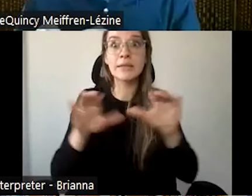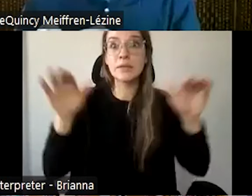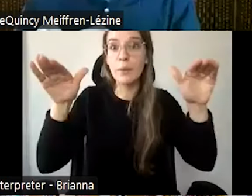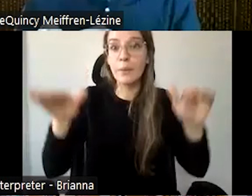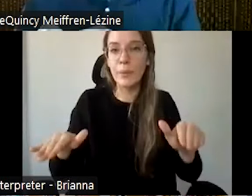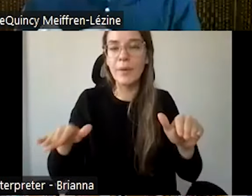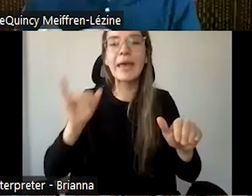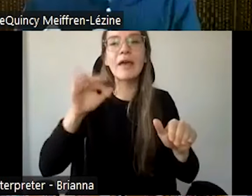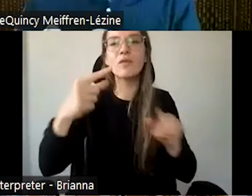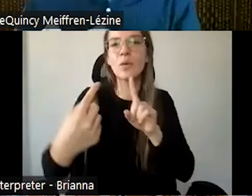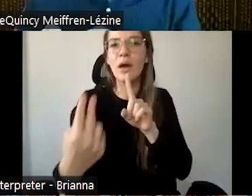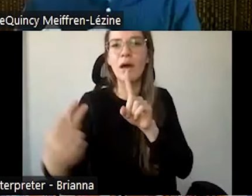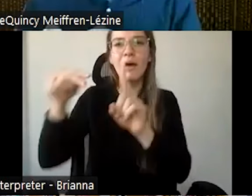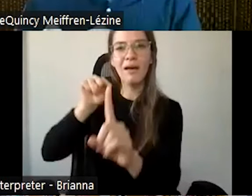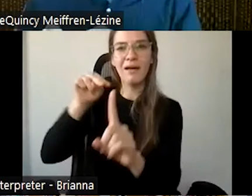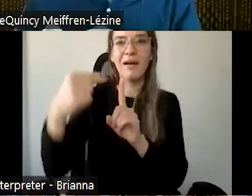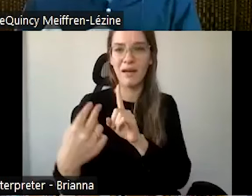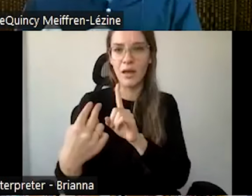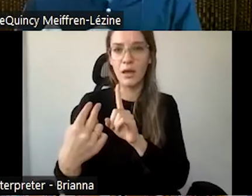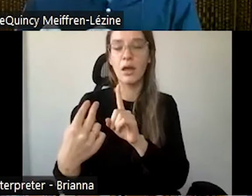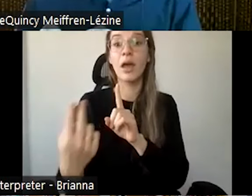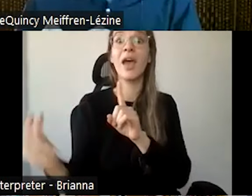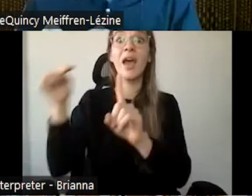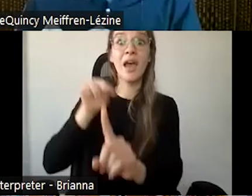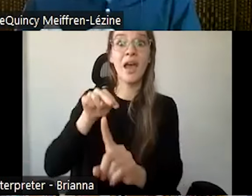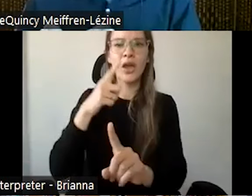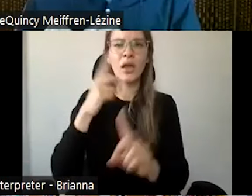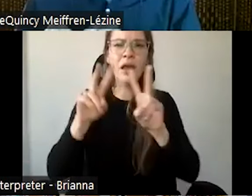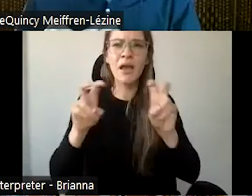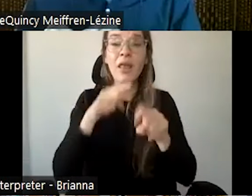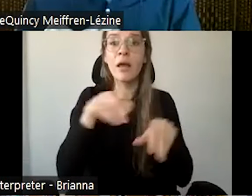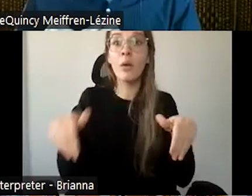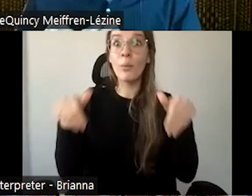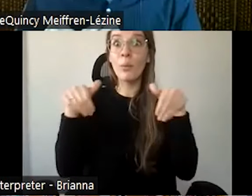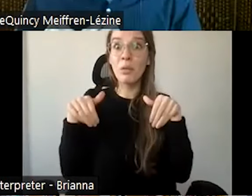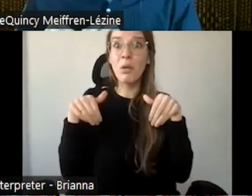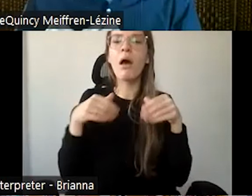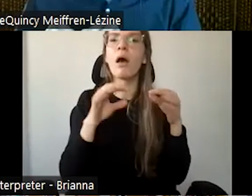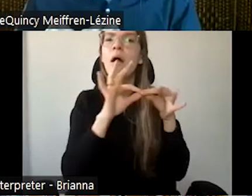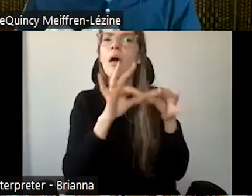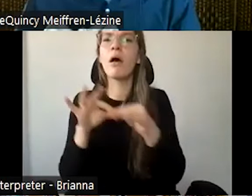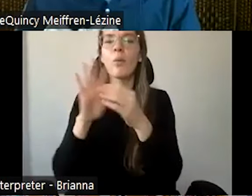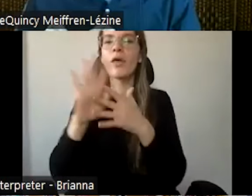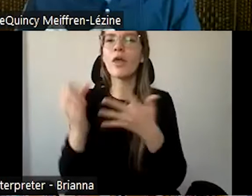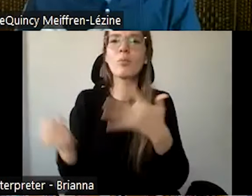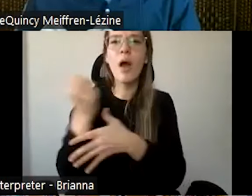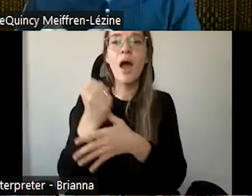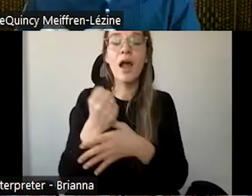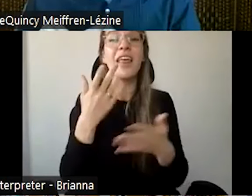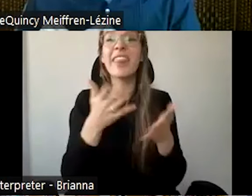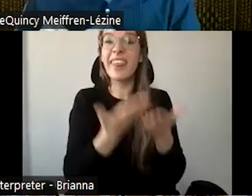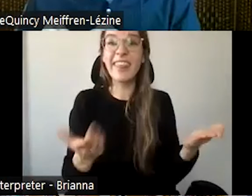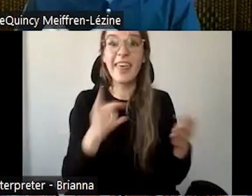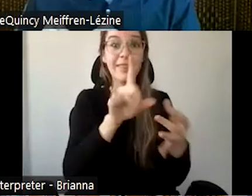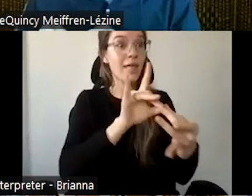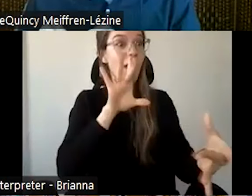flipping it over, you look at what somebody's priorities might be, because the things that they let go last are probably